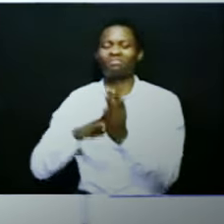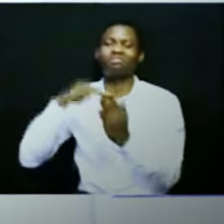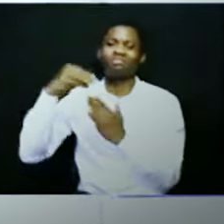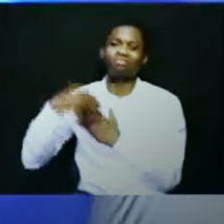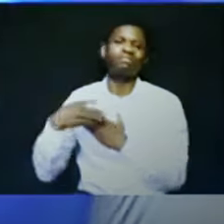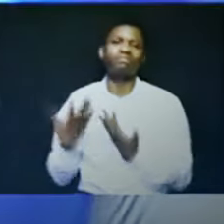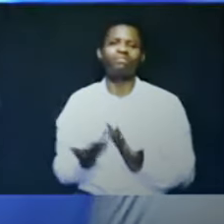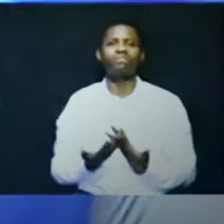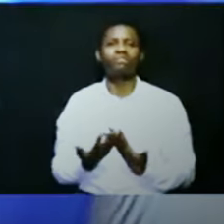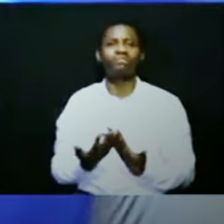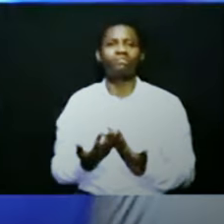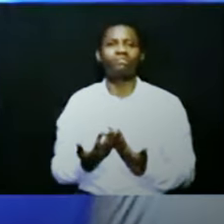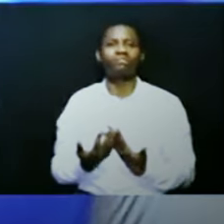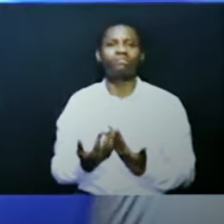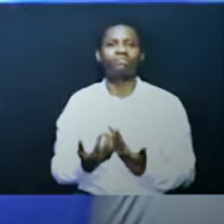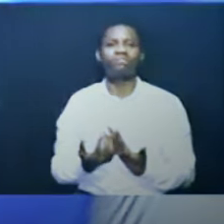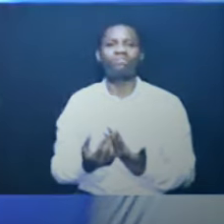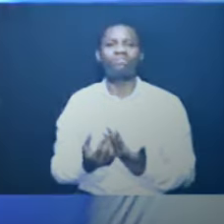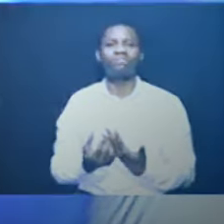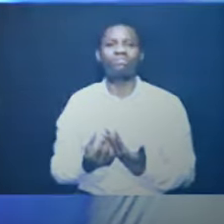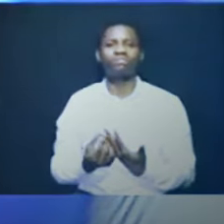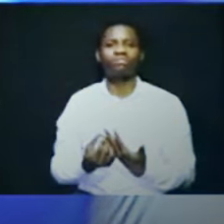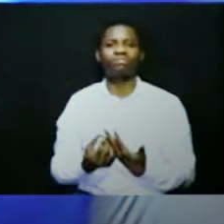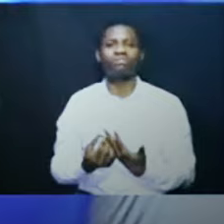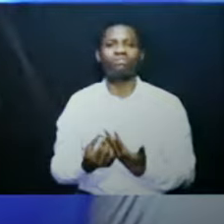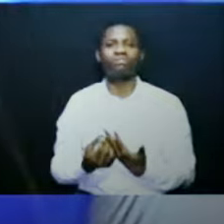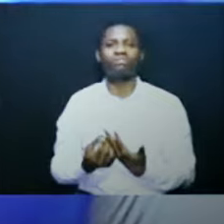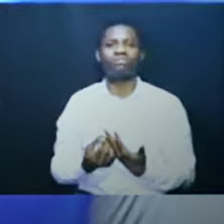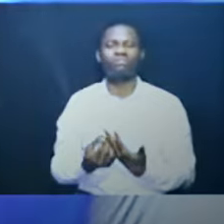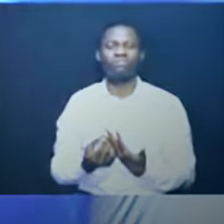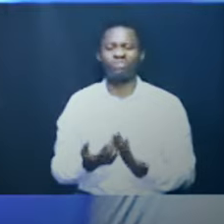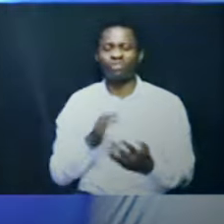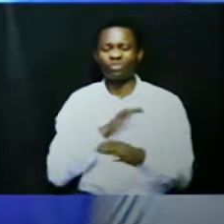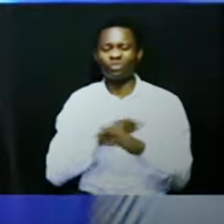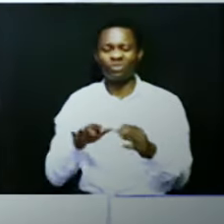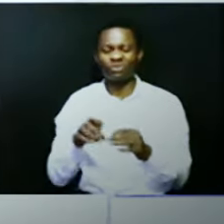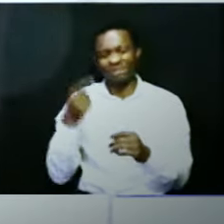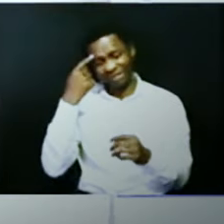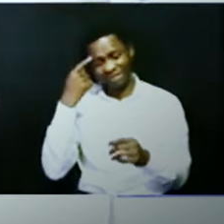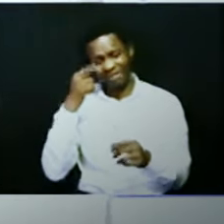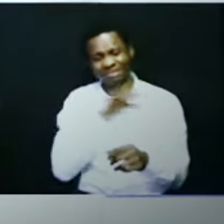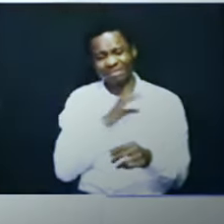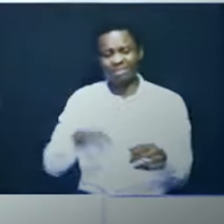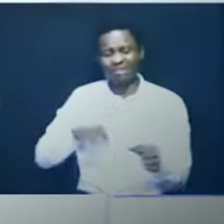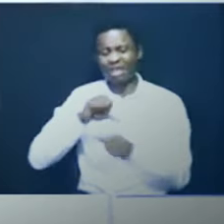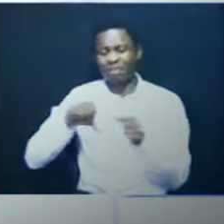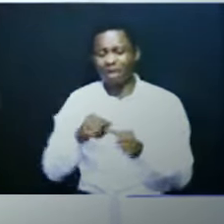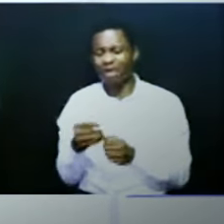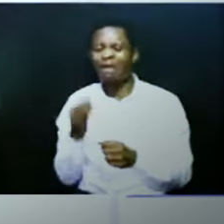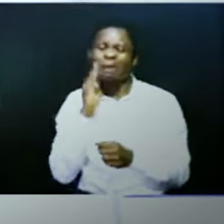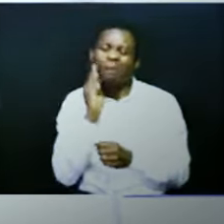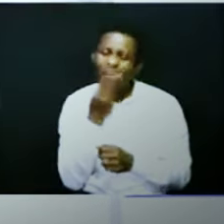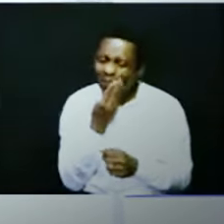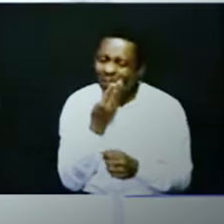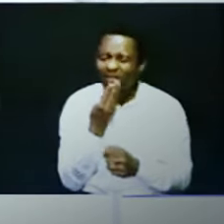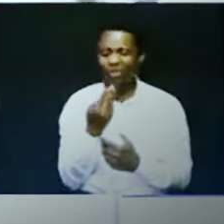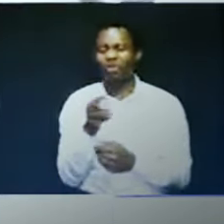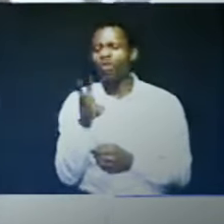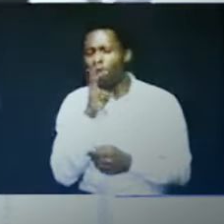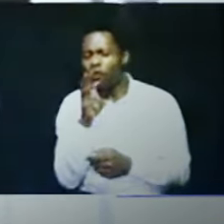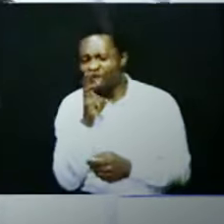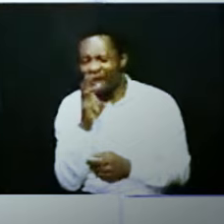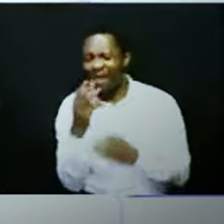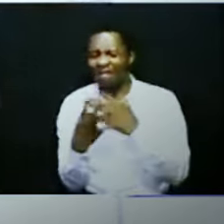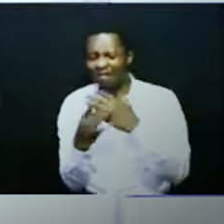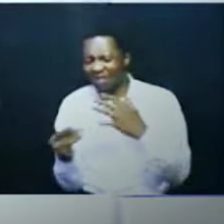You see, we don't have to reduce it into token handkerchiefs and token. And say say yema Christo sum ayet say no me bia yetumi di